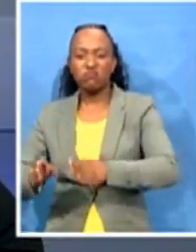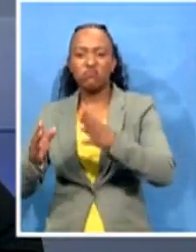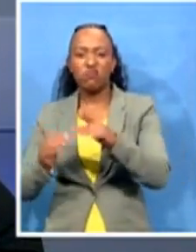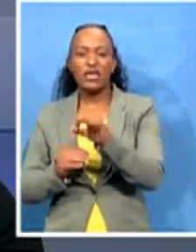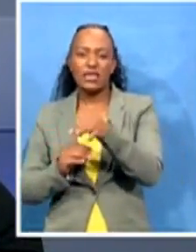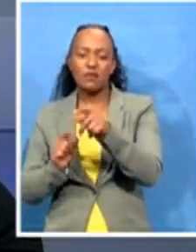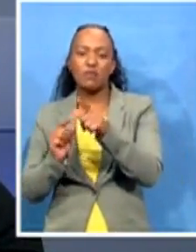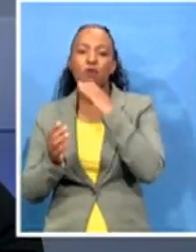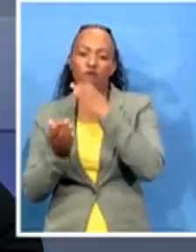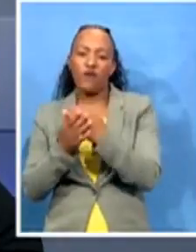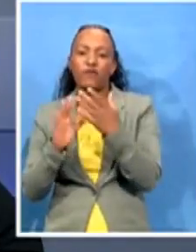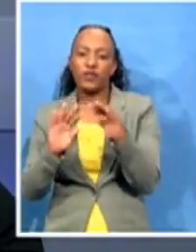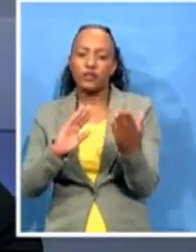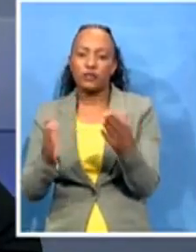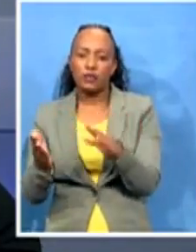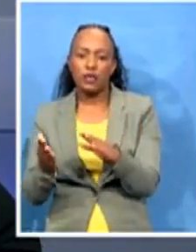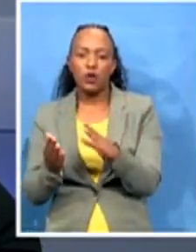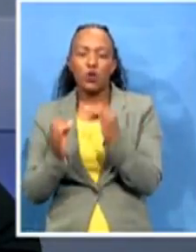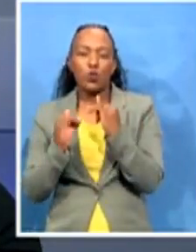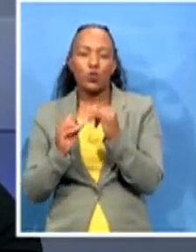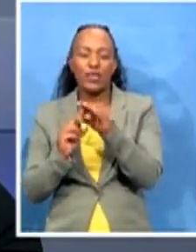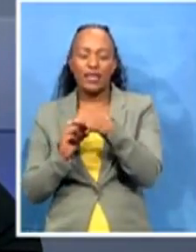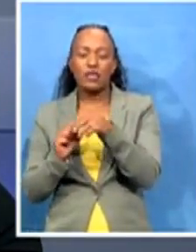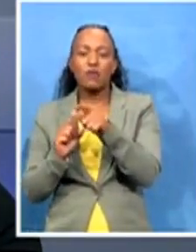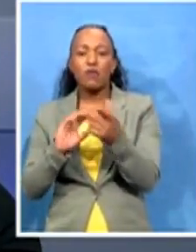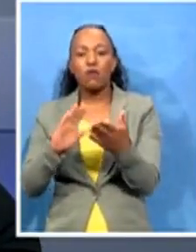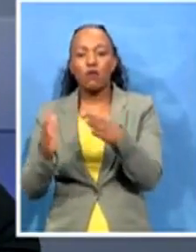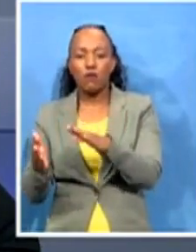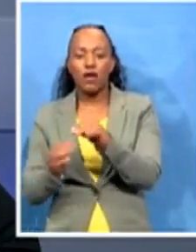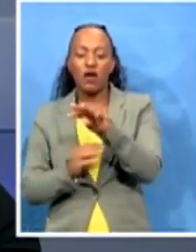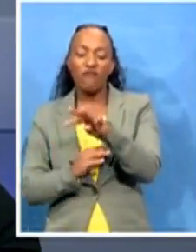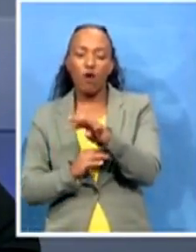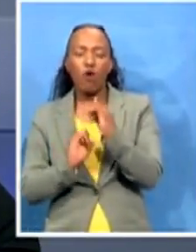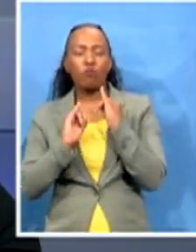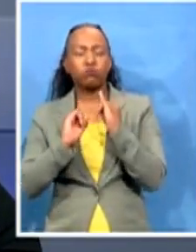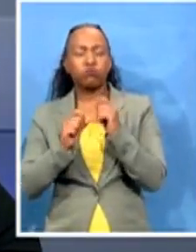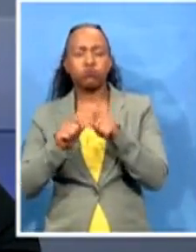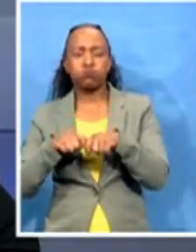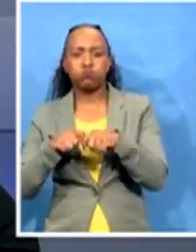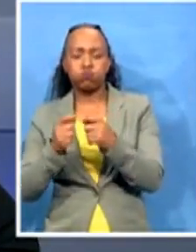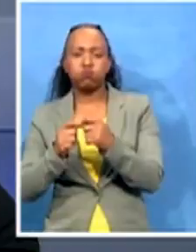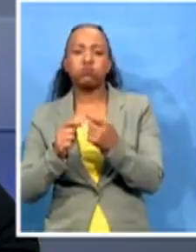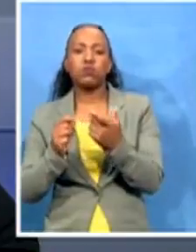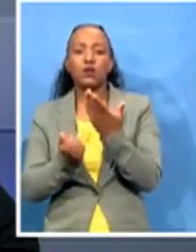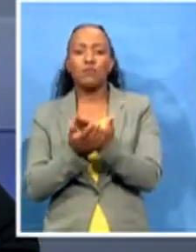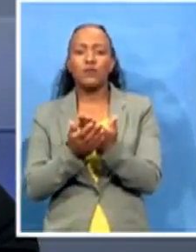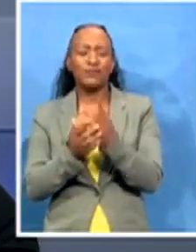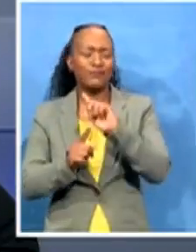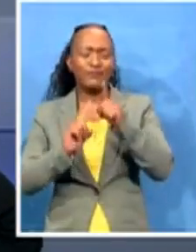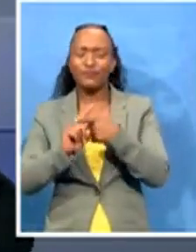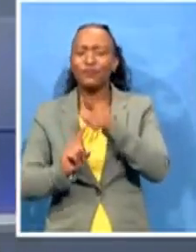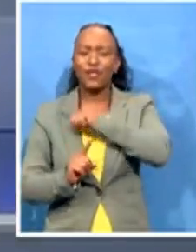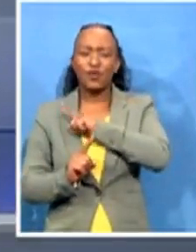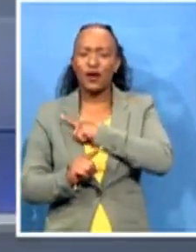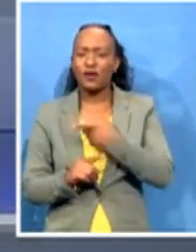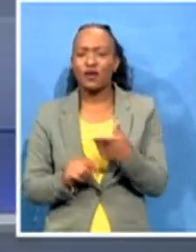killed, 4 critically injured. What's the possible cause of this crash? Because we spoke to our reporter earlier on, Lee